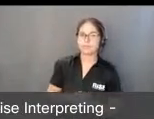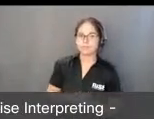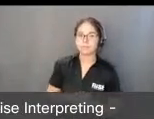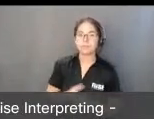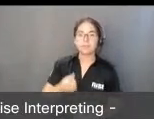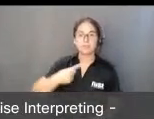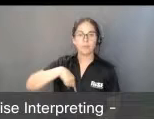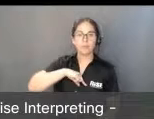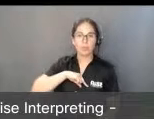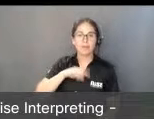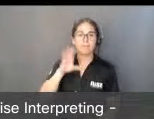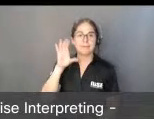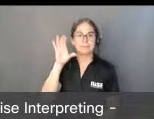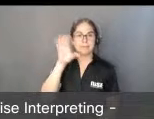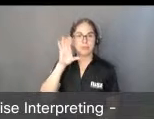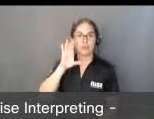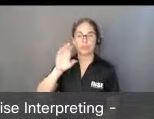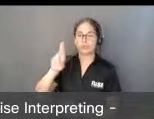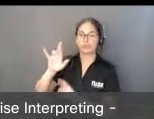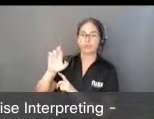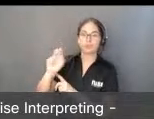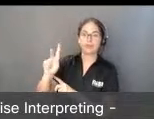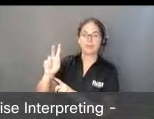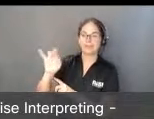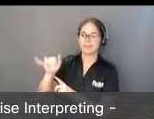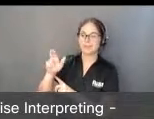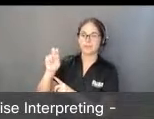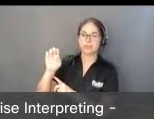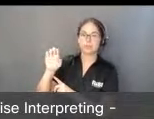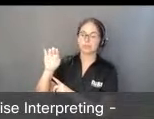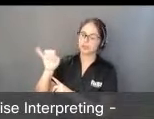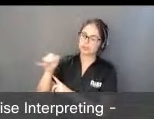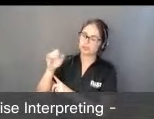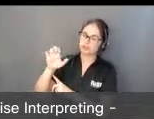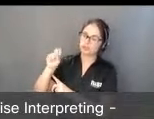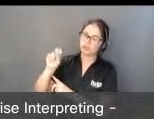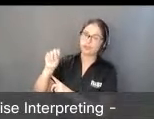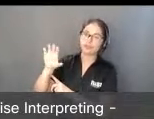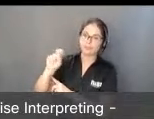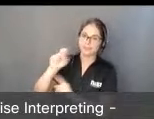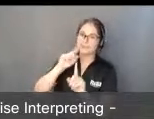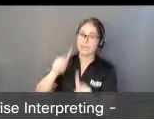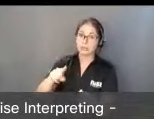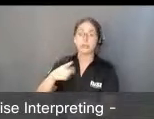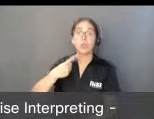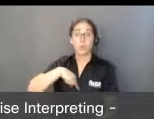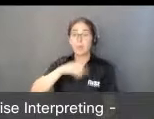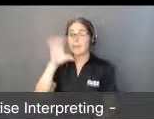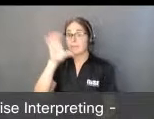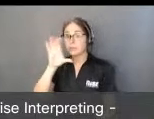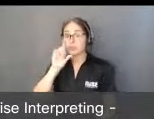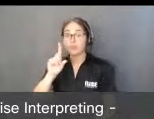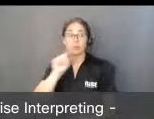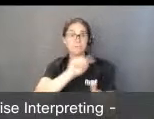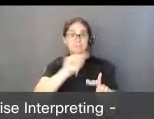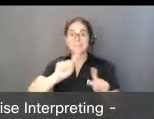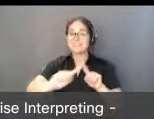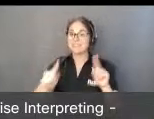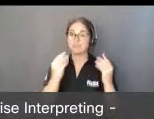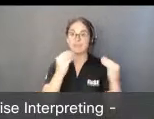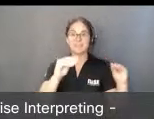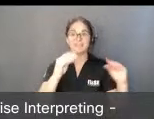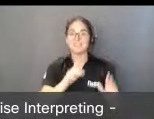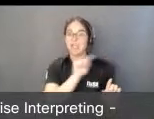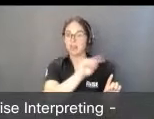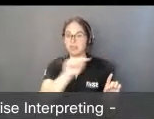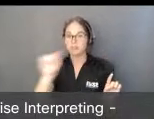searching several vendors for all of our PPE needs, whether it be masks or gloves. We're not counting